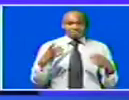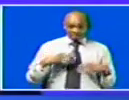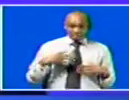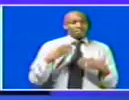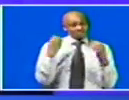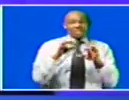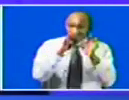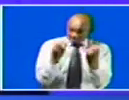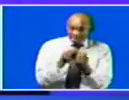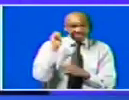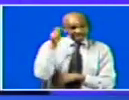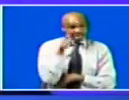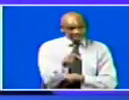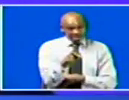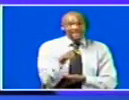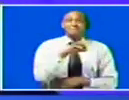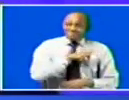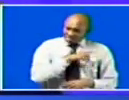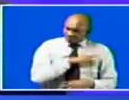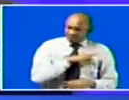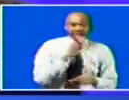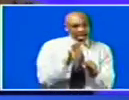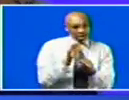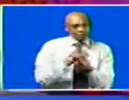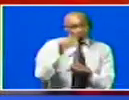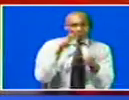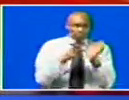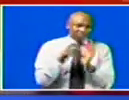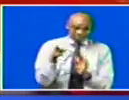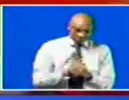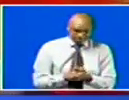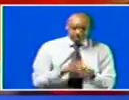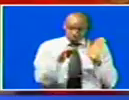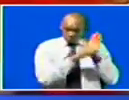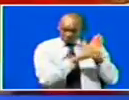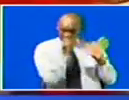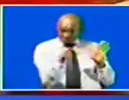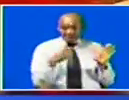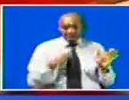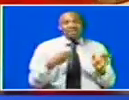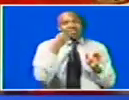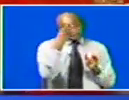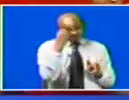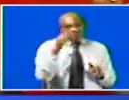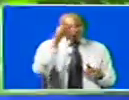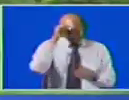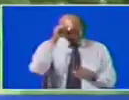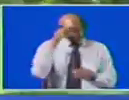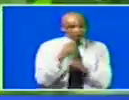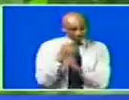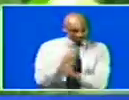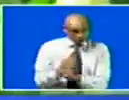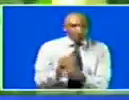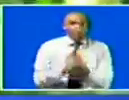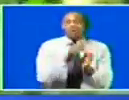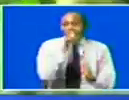families in Kenya have benefited directly from this project. The program worked with more than 30 government organizations and